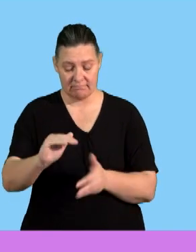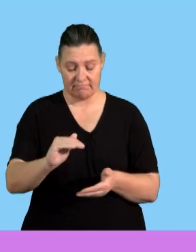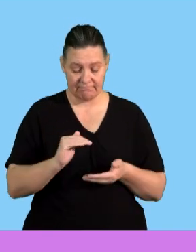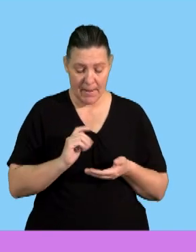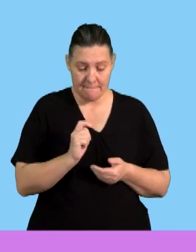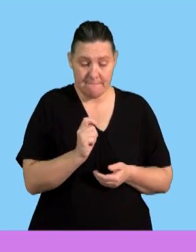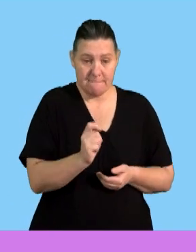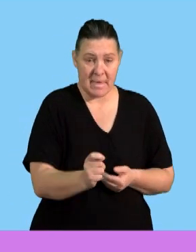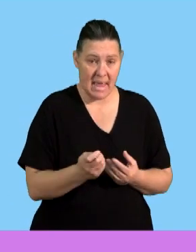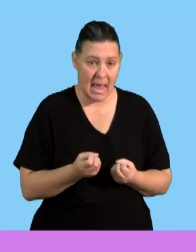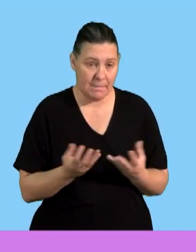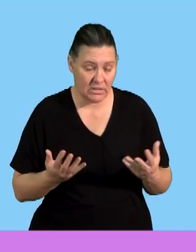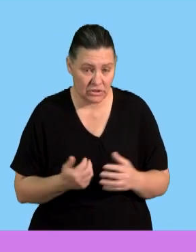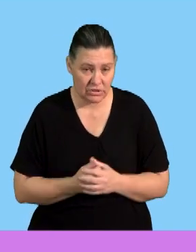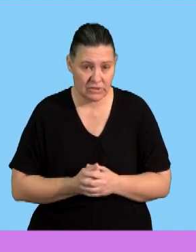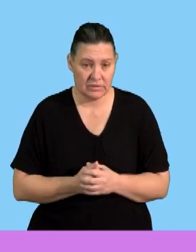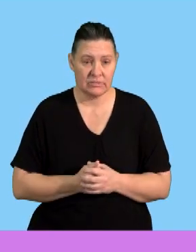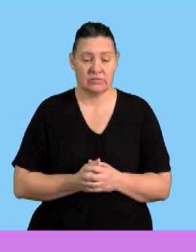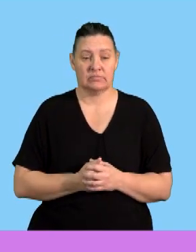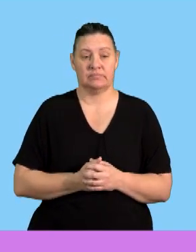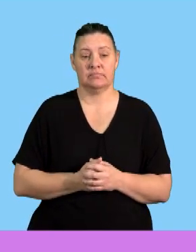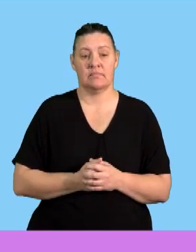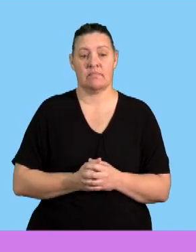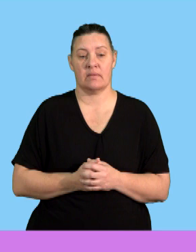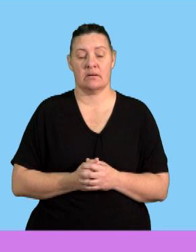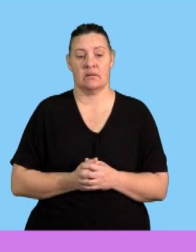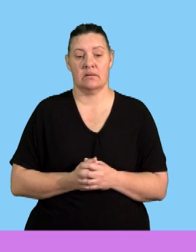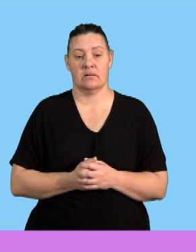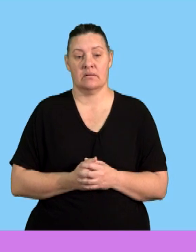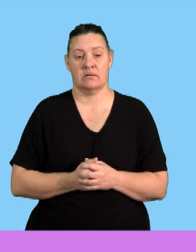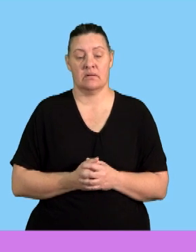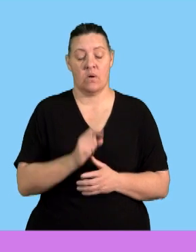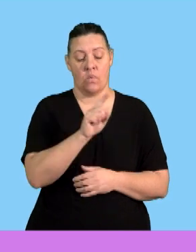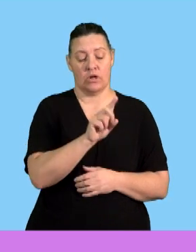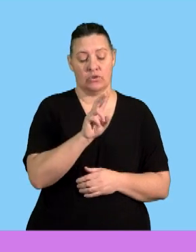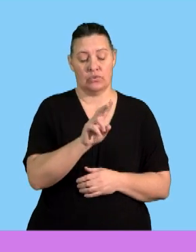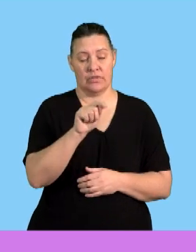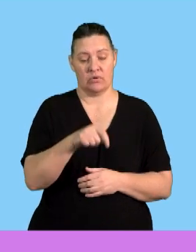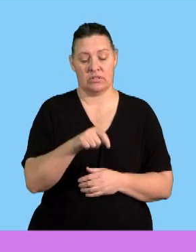of what he will owe is then the